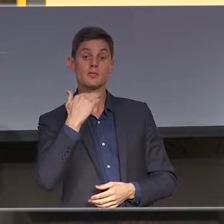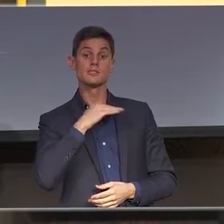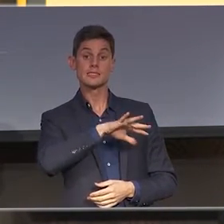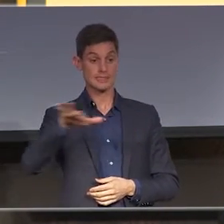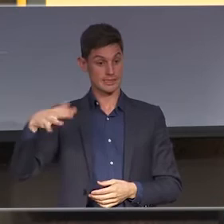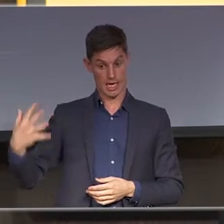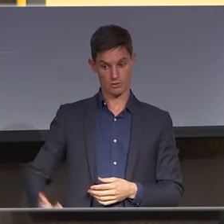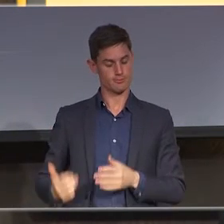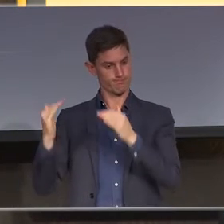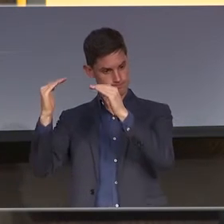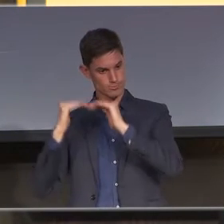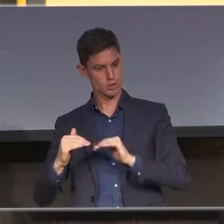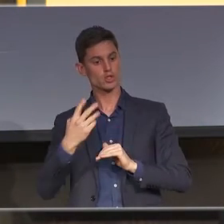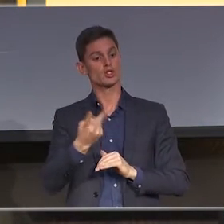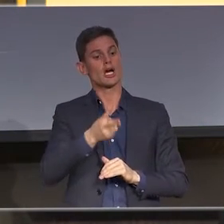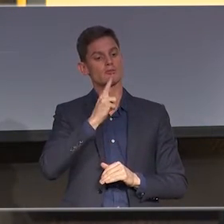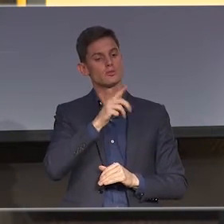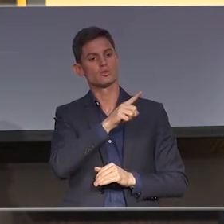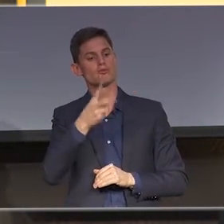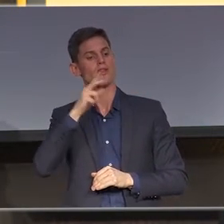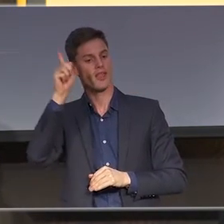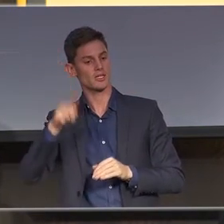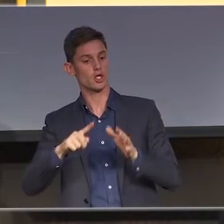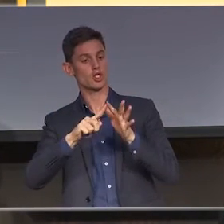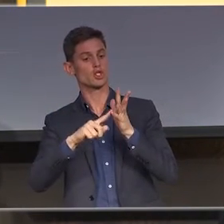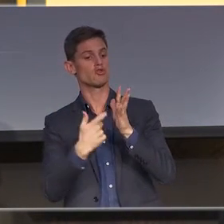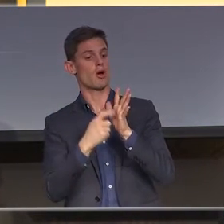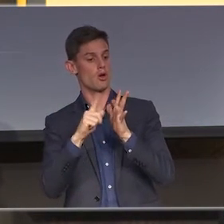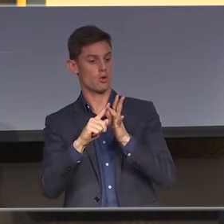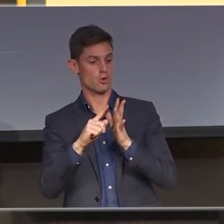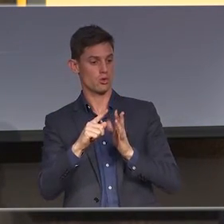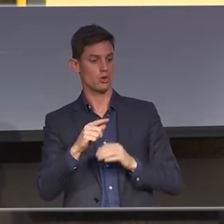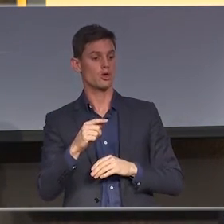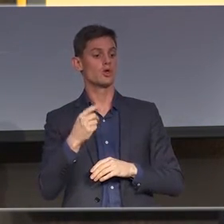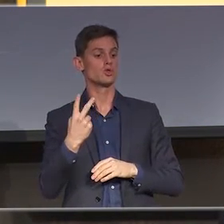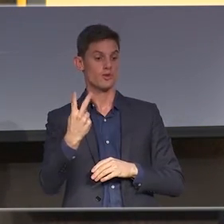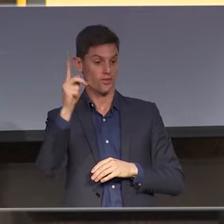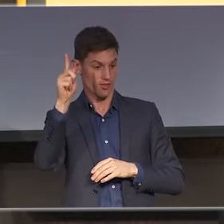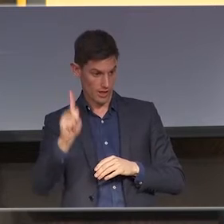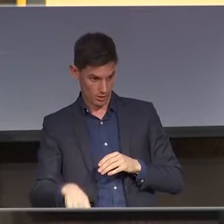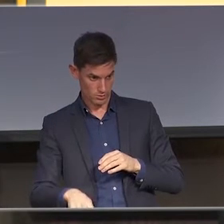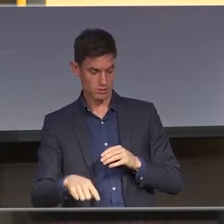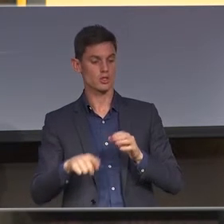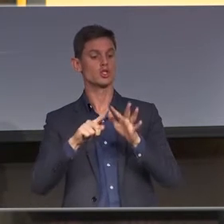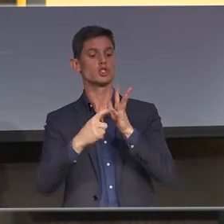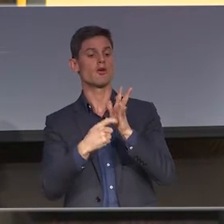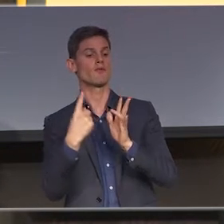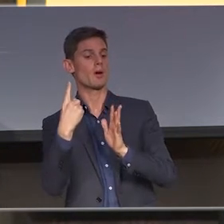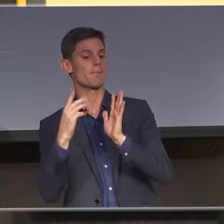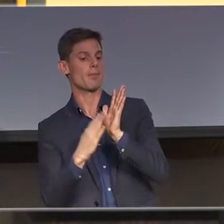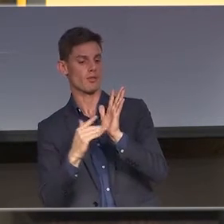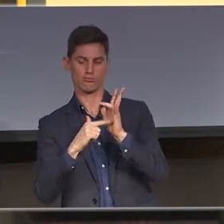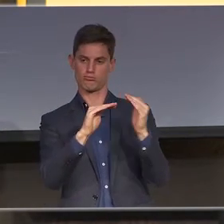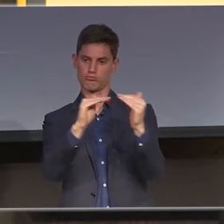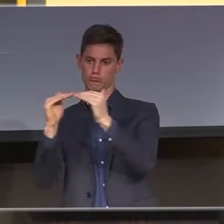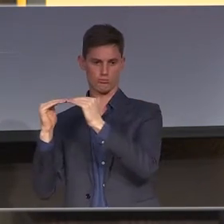to €2,200 a month, and those of other councillors as well, in keeping with the ethical